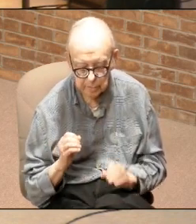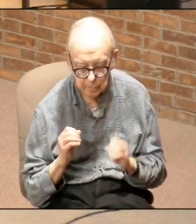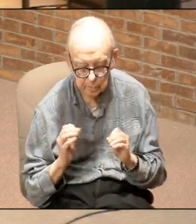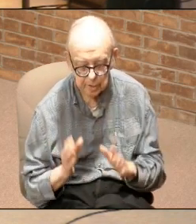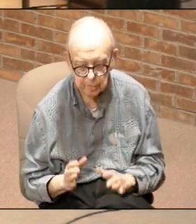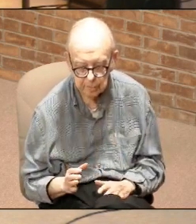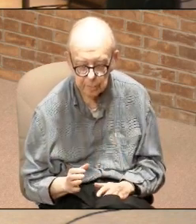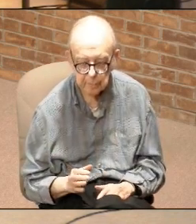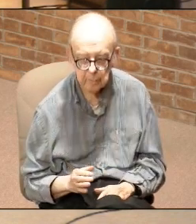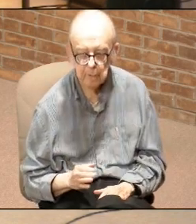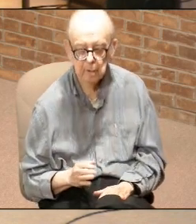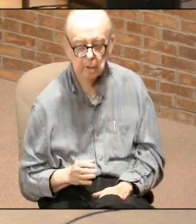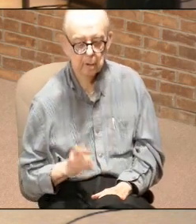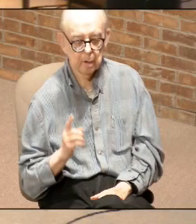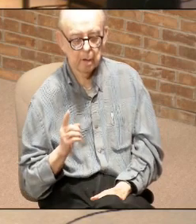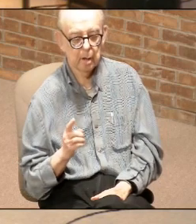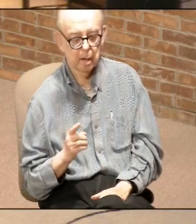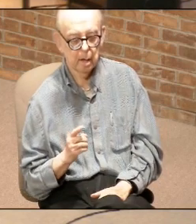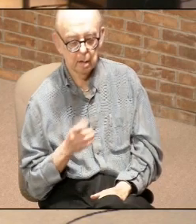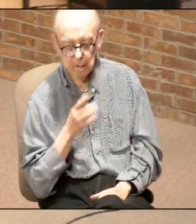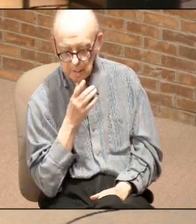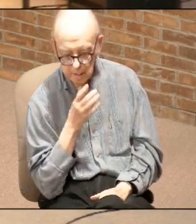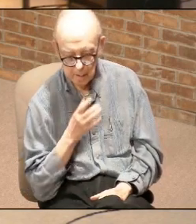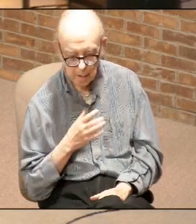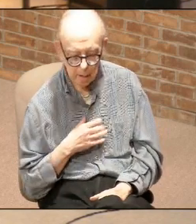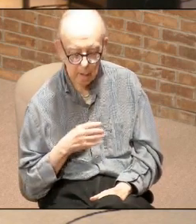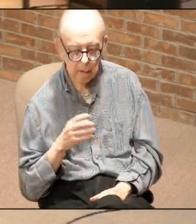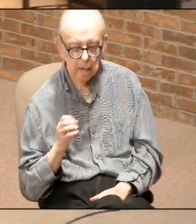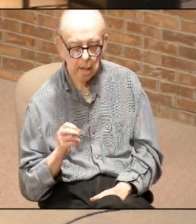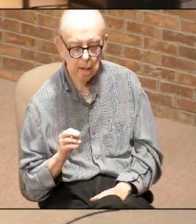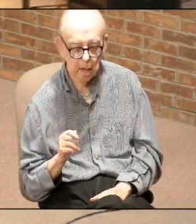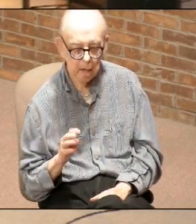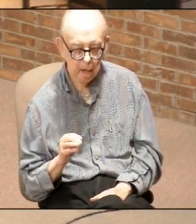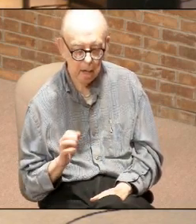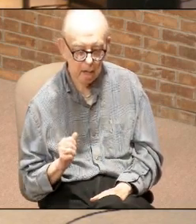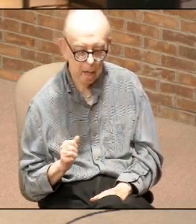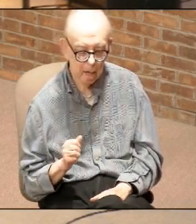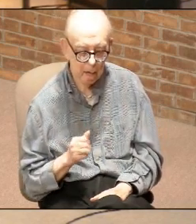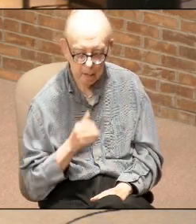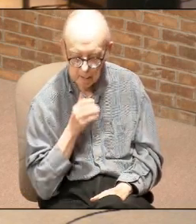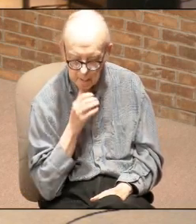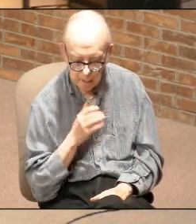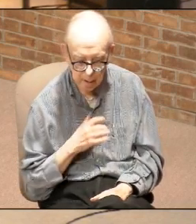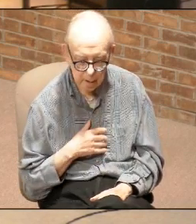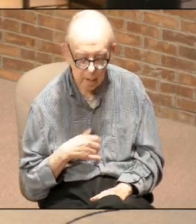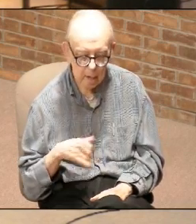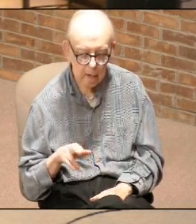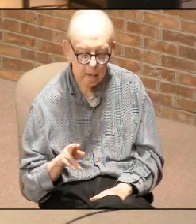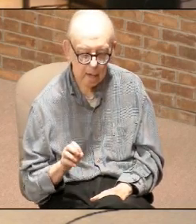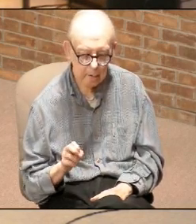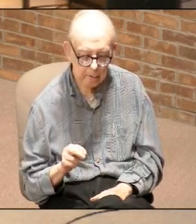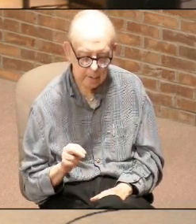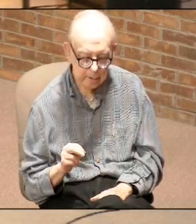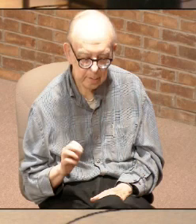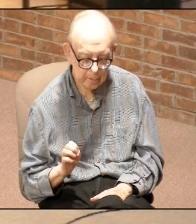one was a lady by the name of irma hodge another was a lady by the name of irene moore